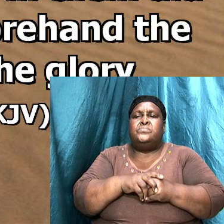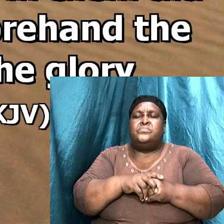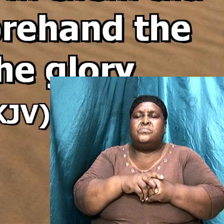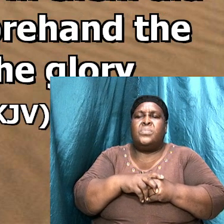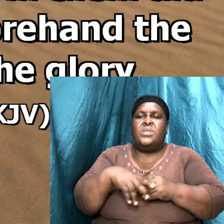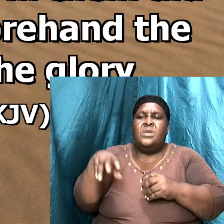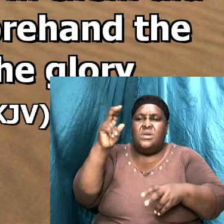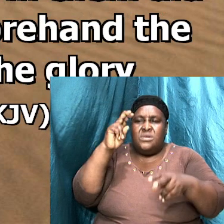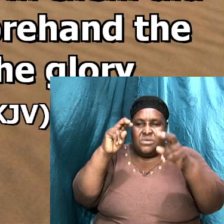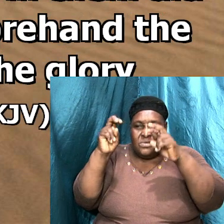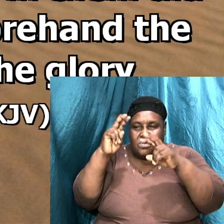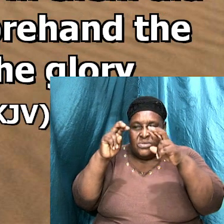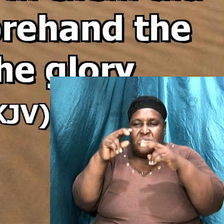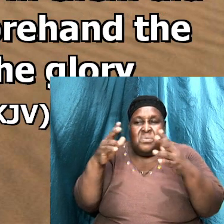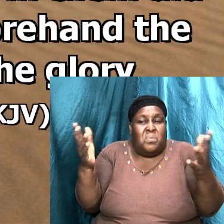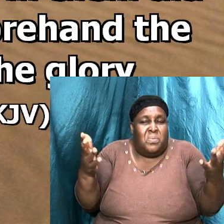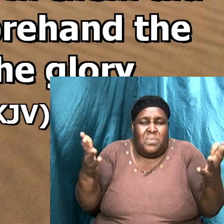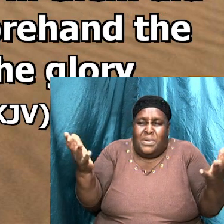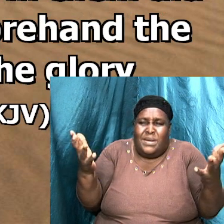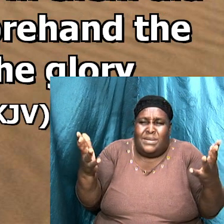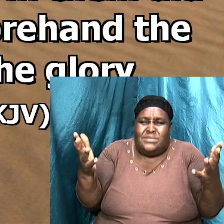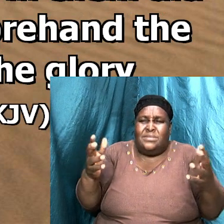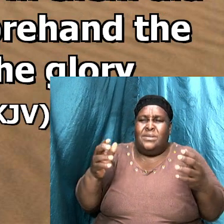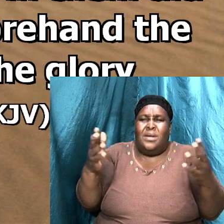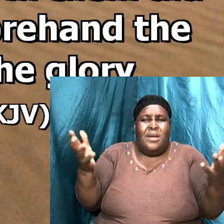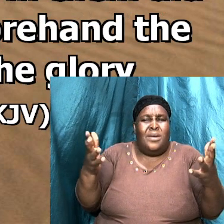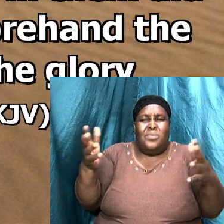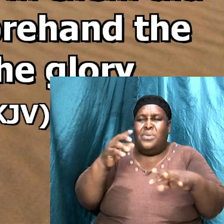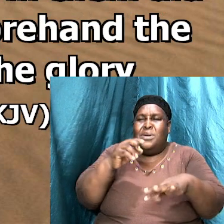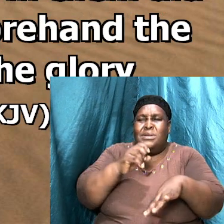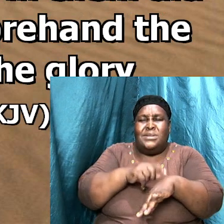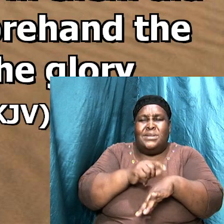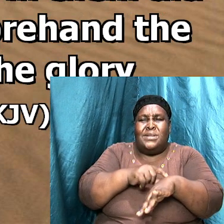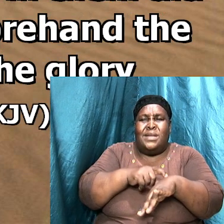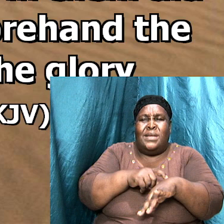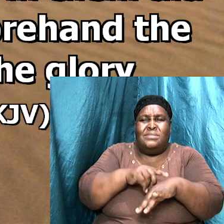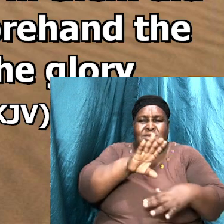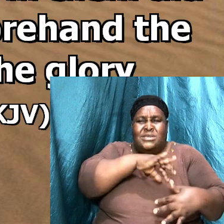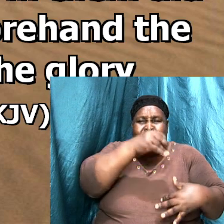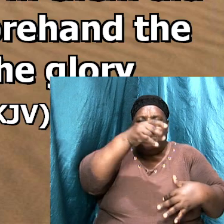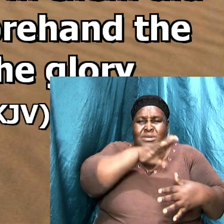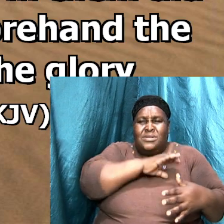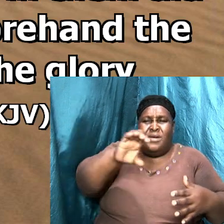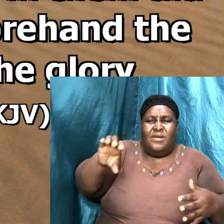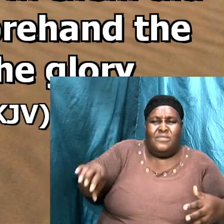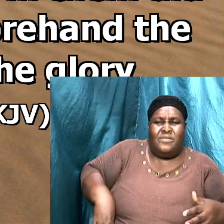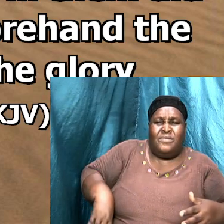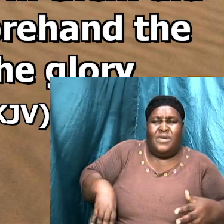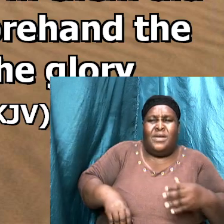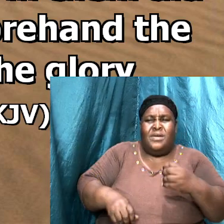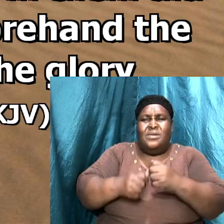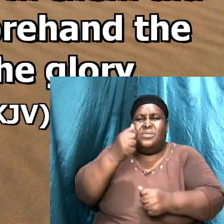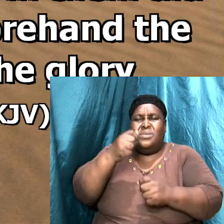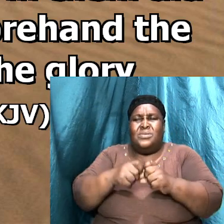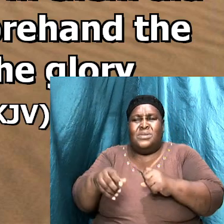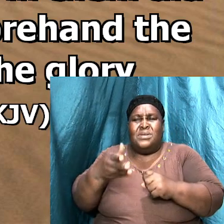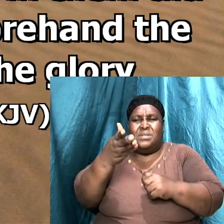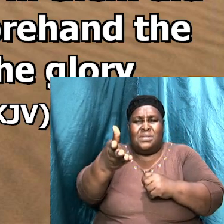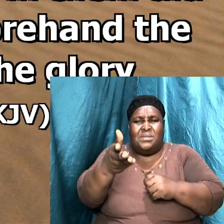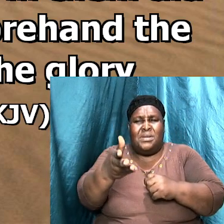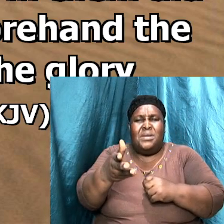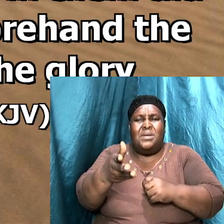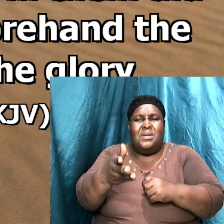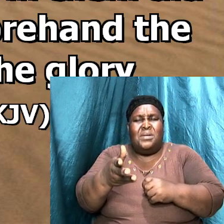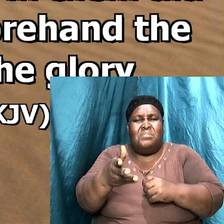searching what or what man of time the spirit of Christ which was in them did signify